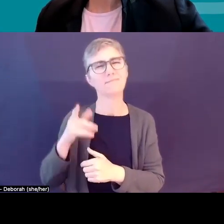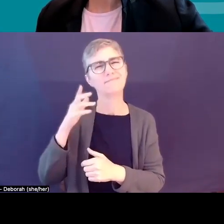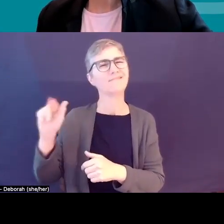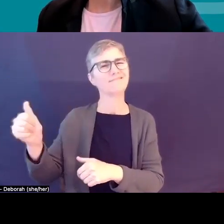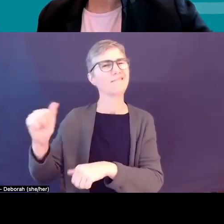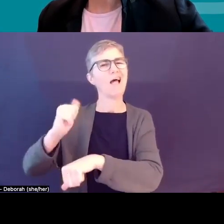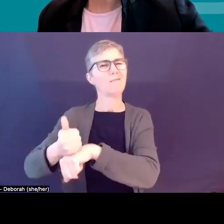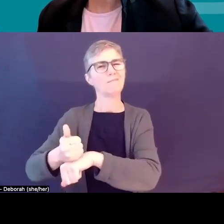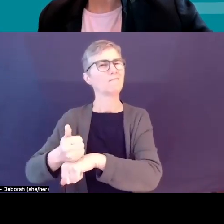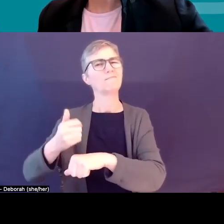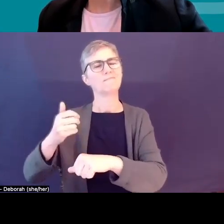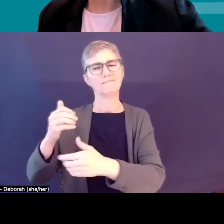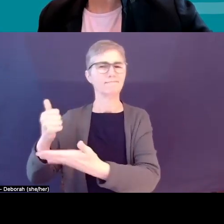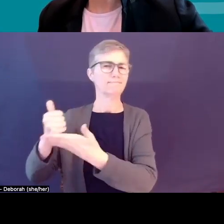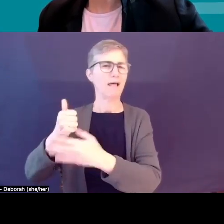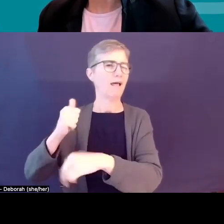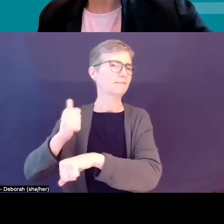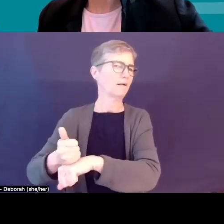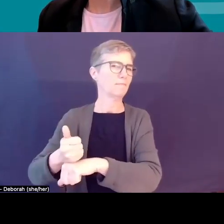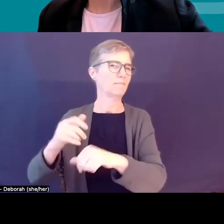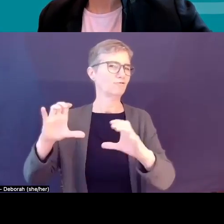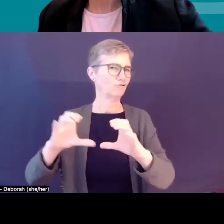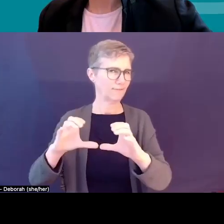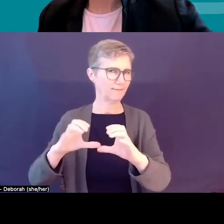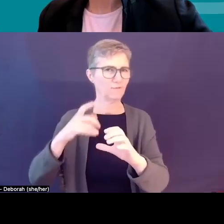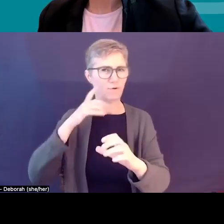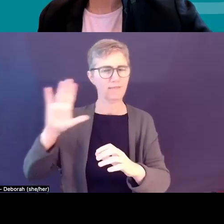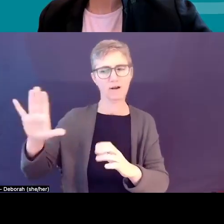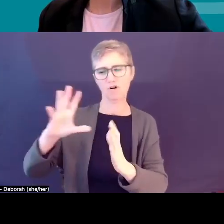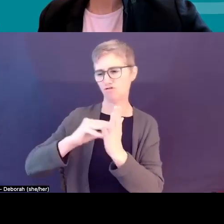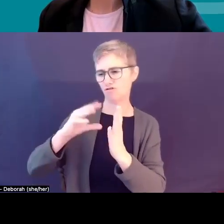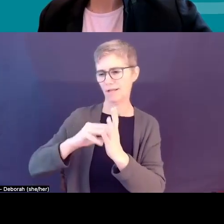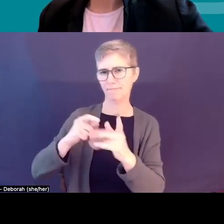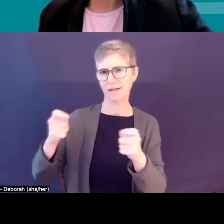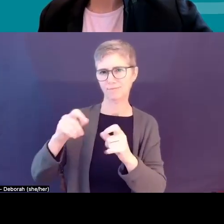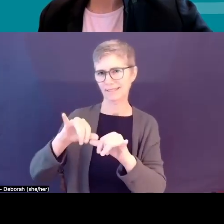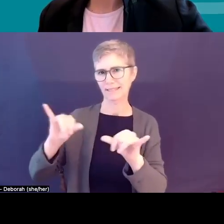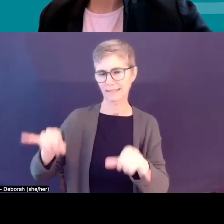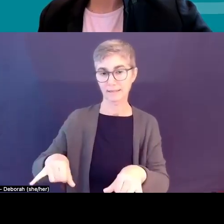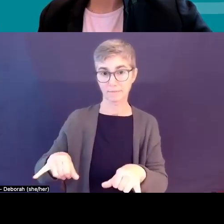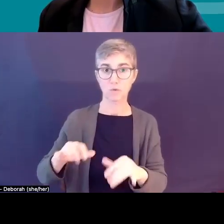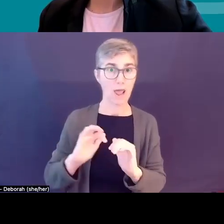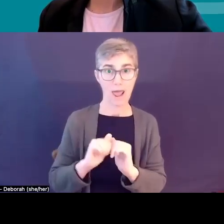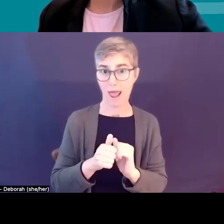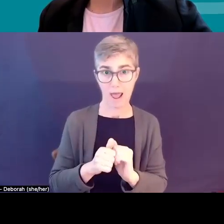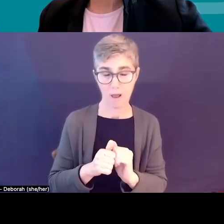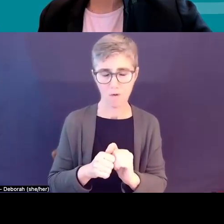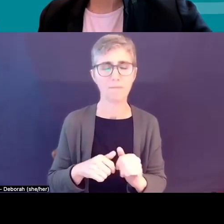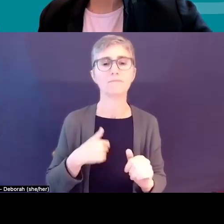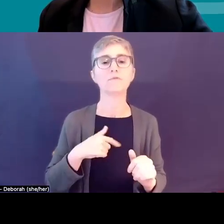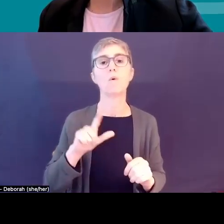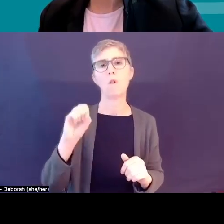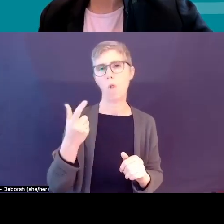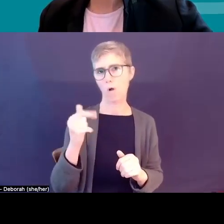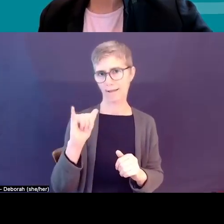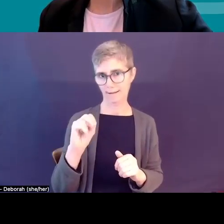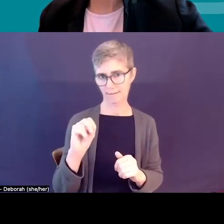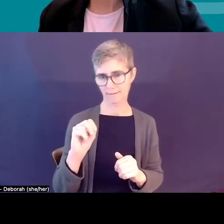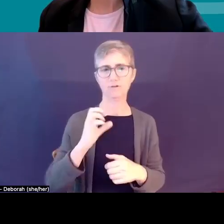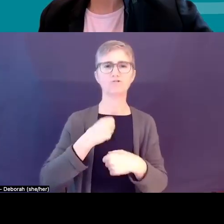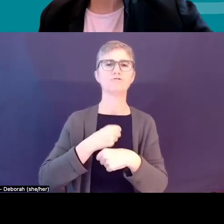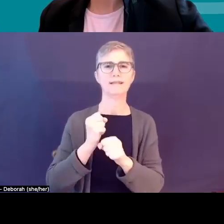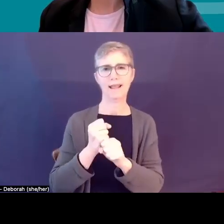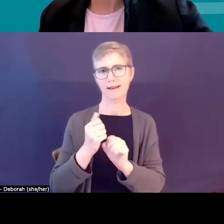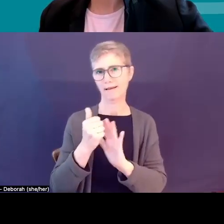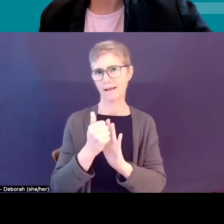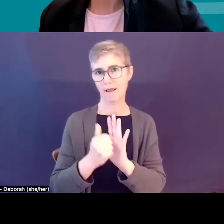certificates on their learning management system. So to do that, you need to log in and create an account. So